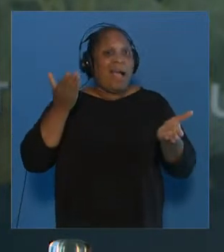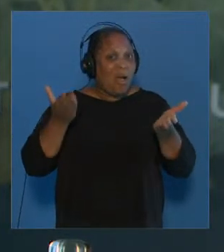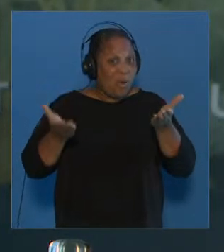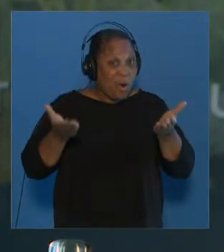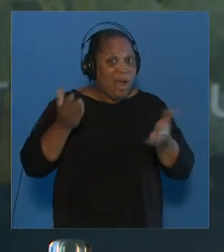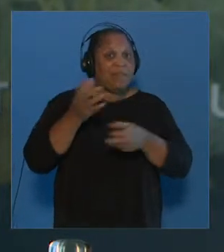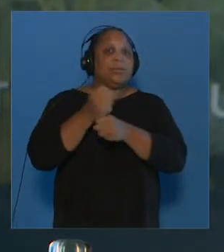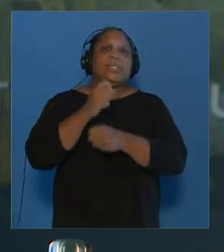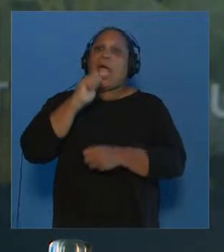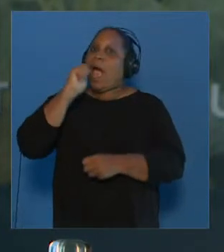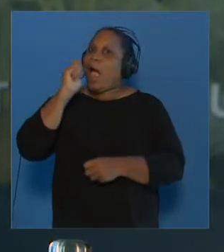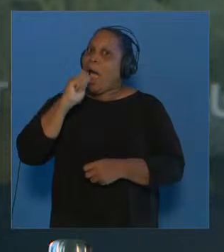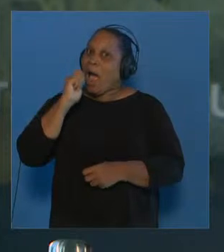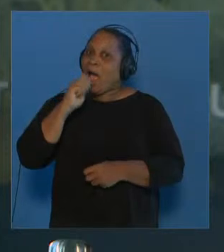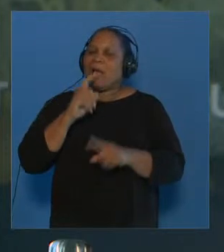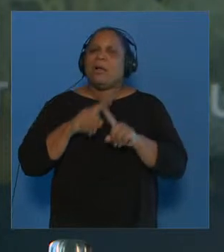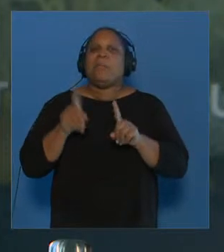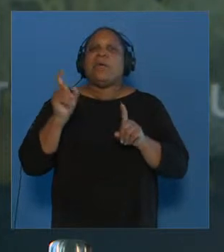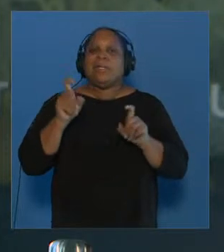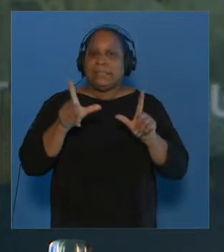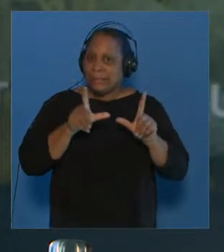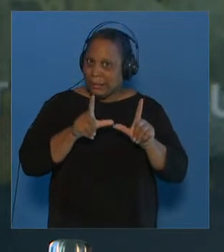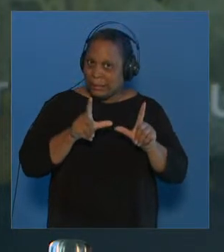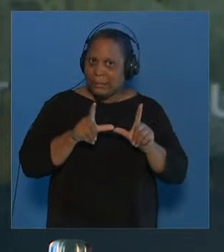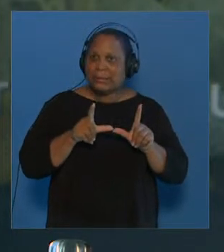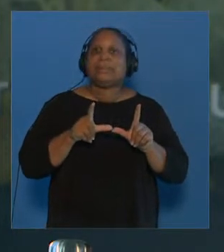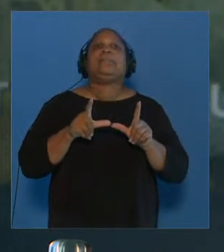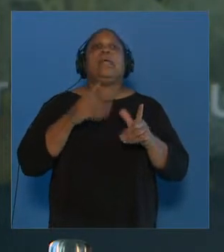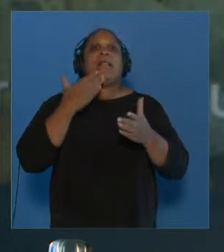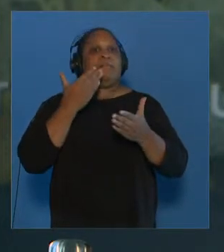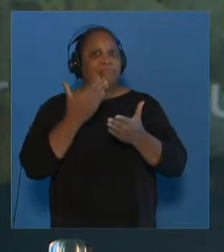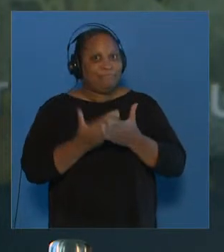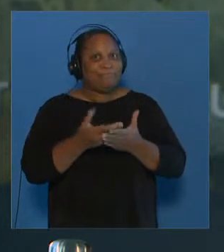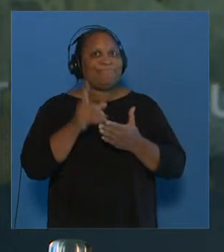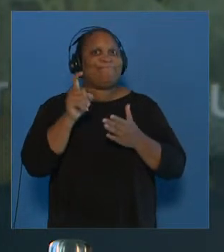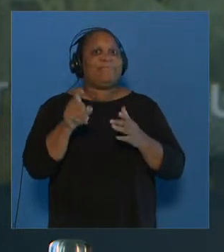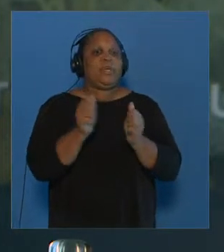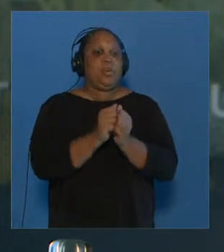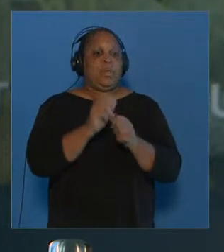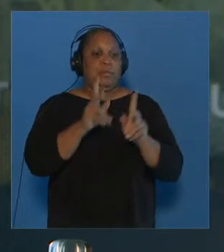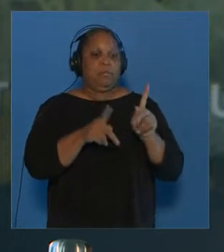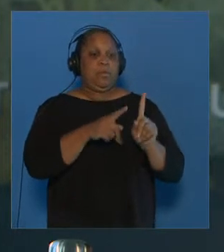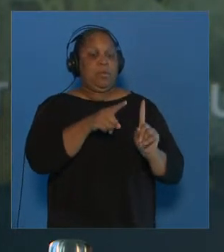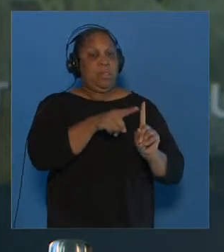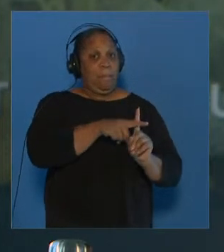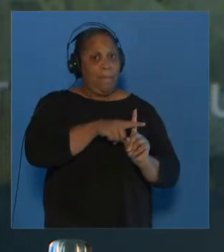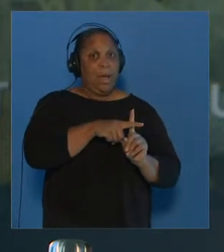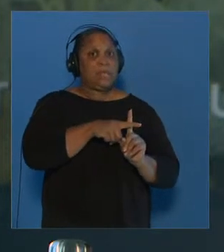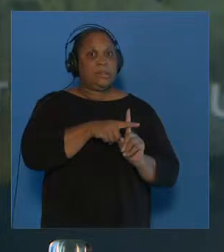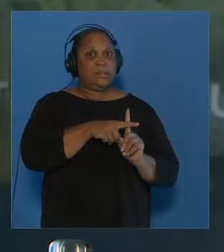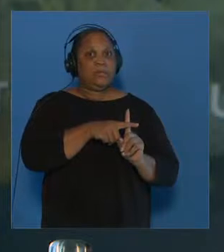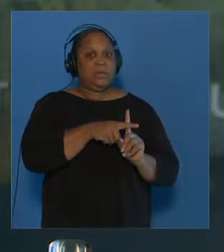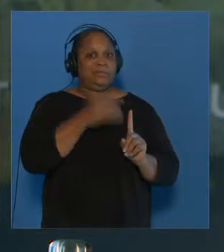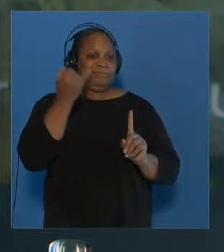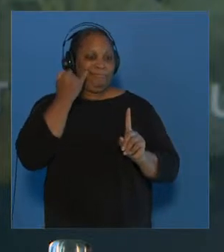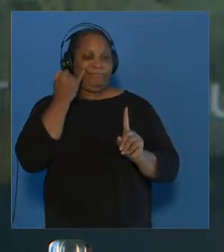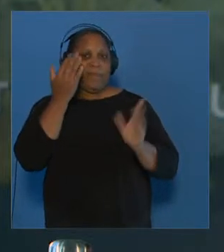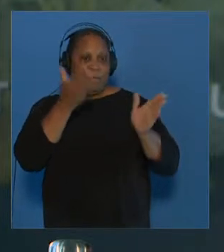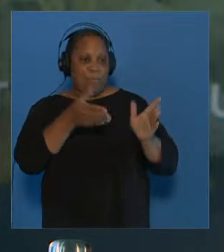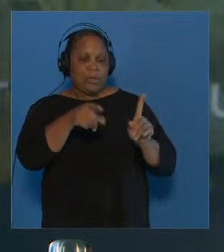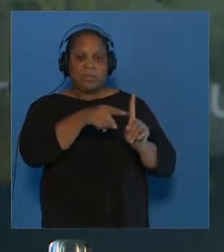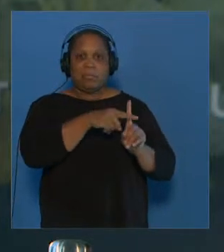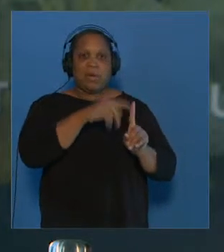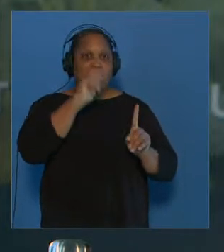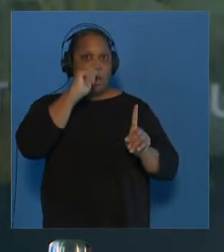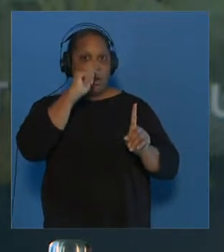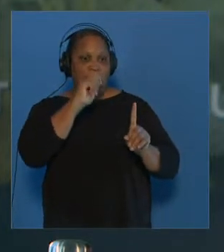receive the saliva test, but they have to be validated, and we have to validate it with persons that are positive. So the person that's positive has to take the nasal